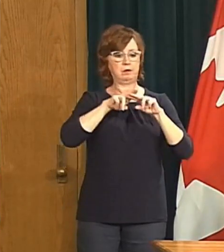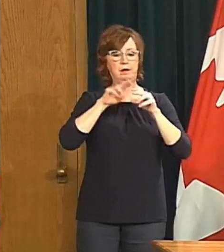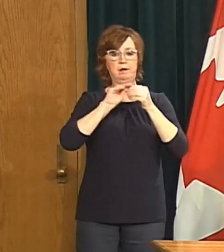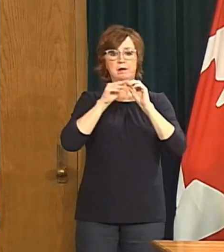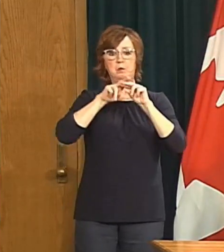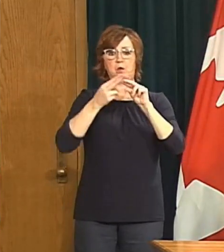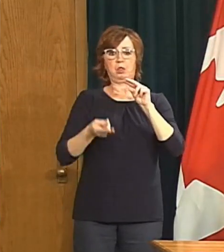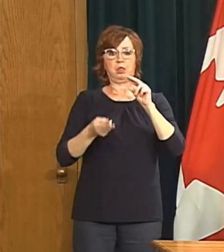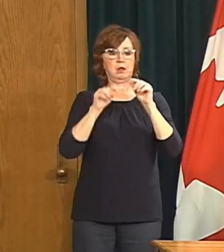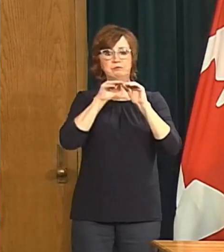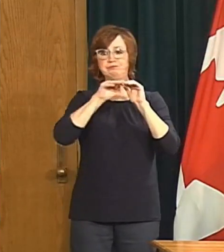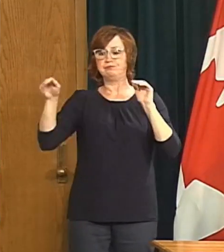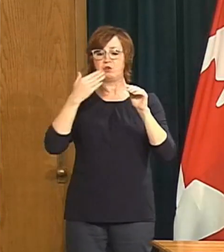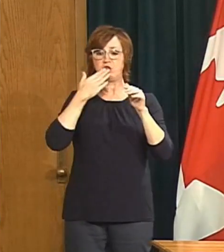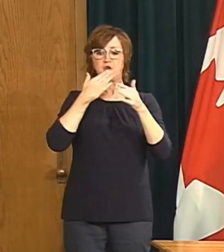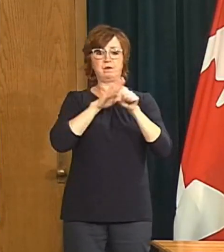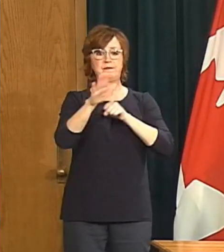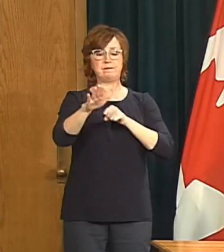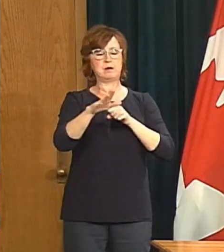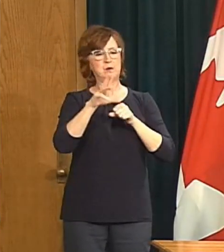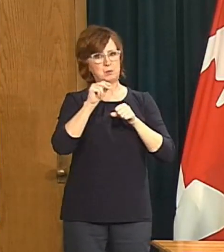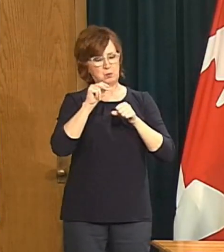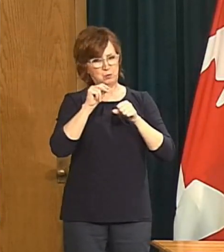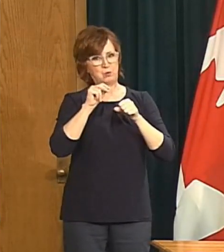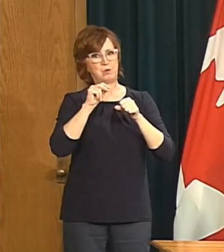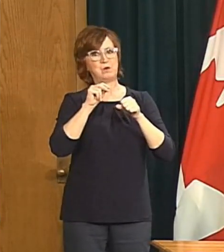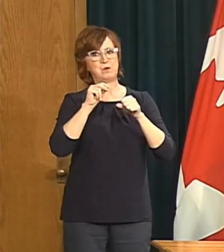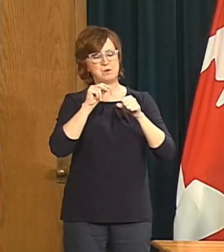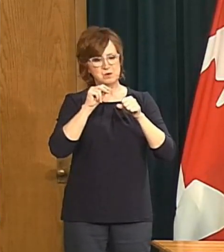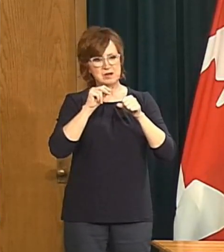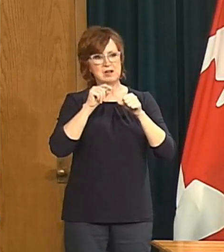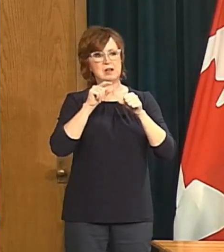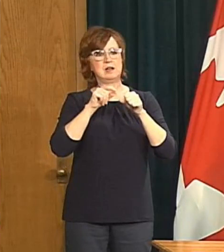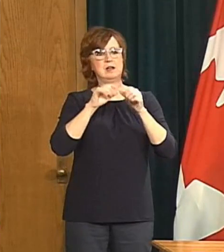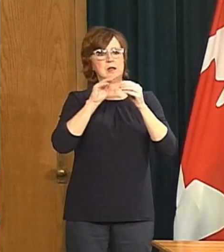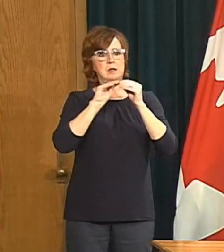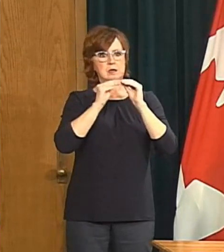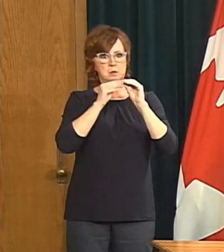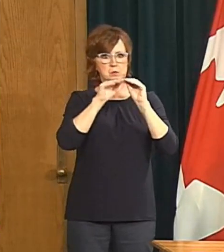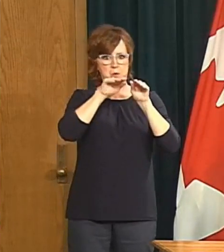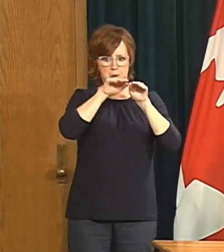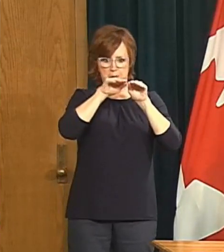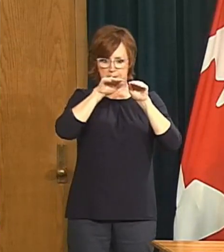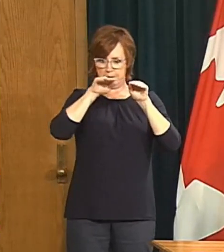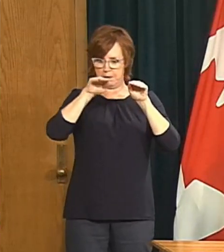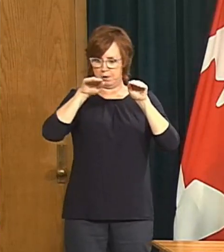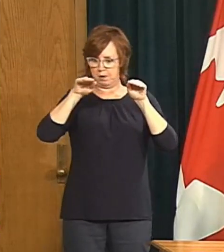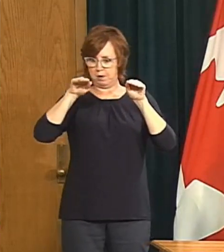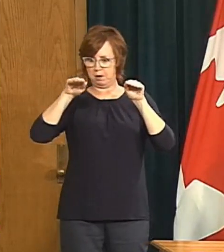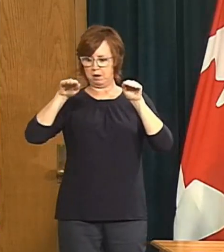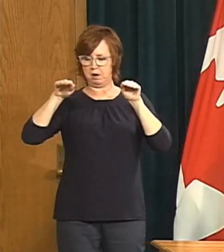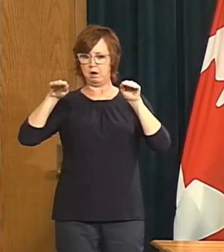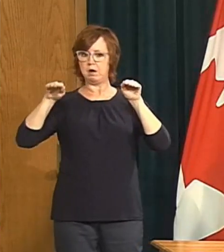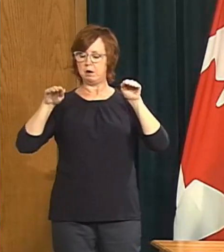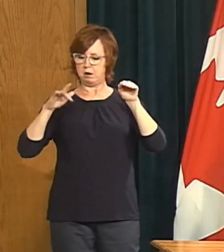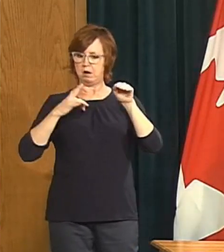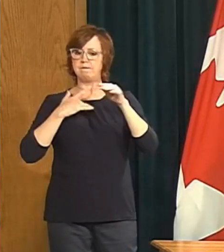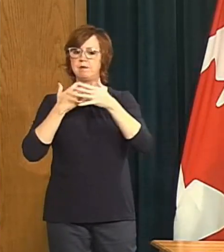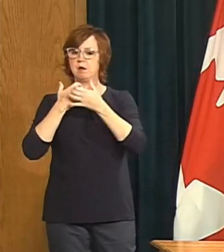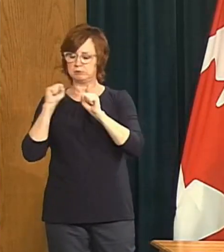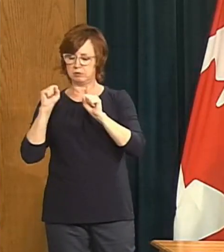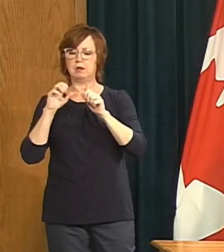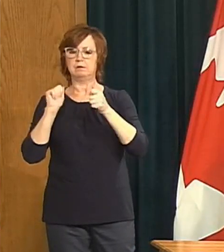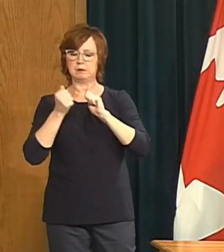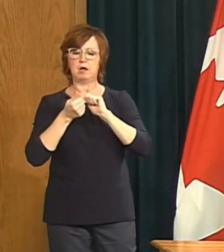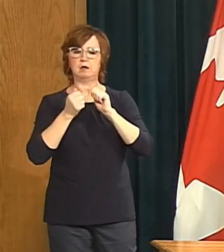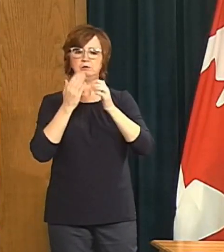but in saying that, we are only one outbreak away from interrupting those numbers. So we are working quite hard, not only